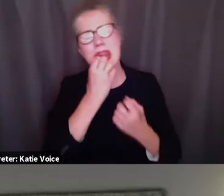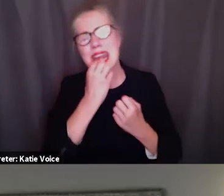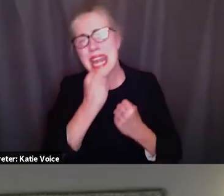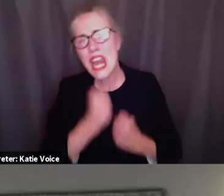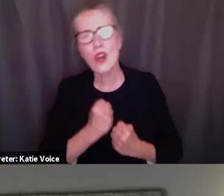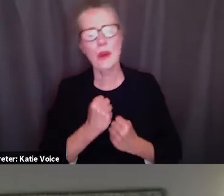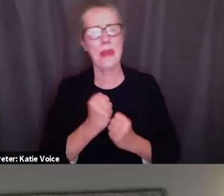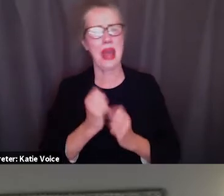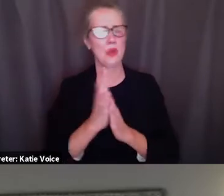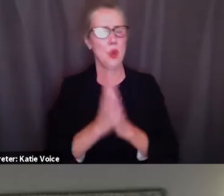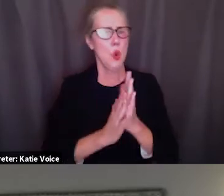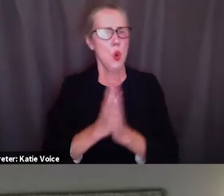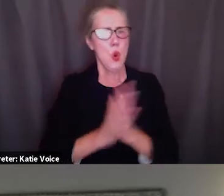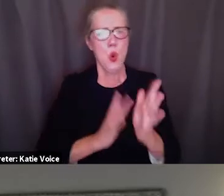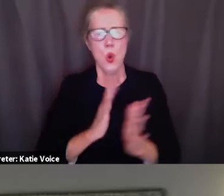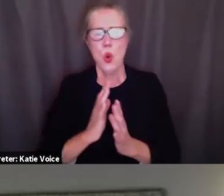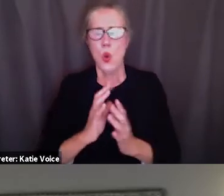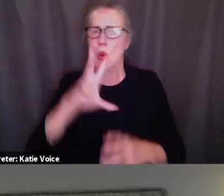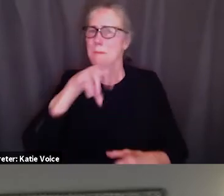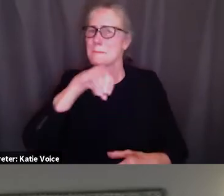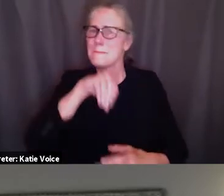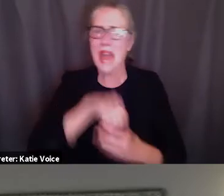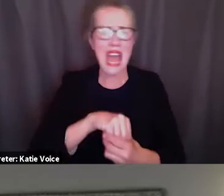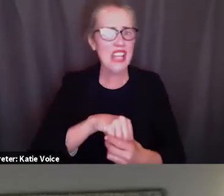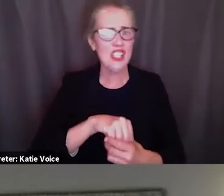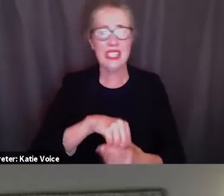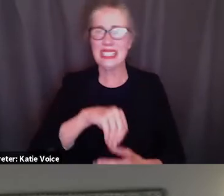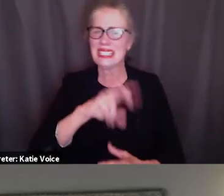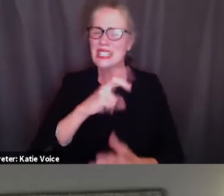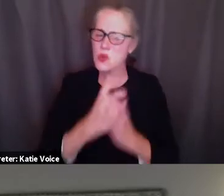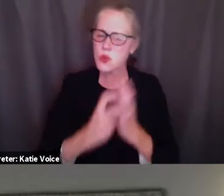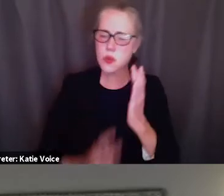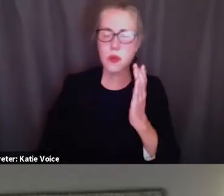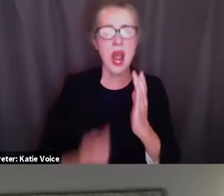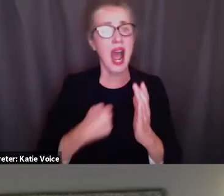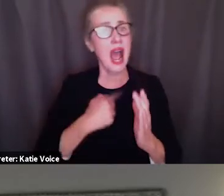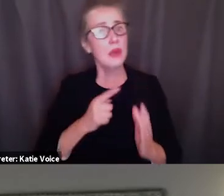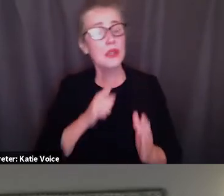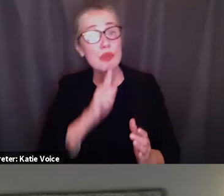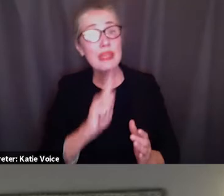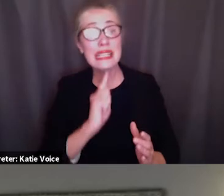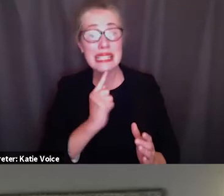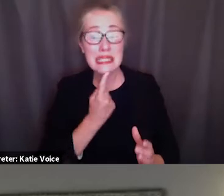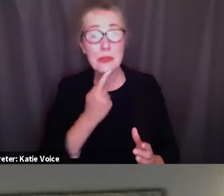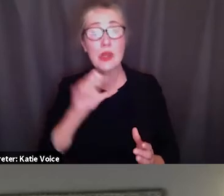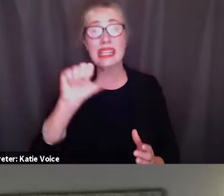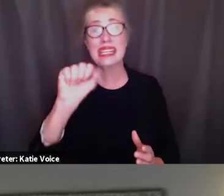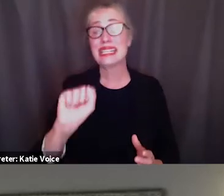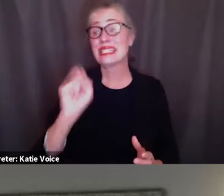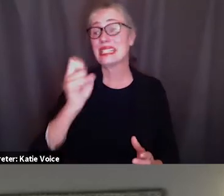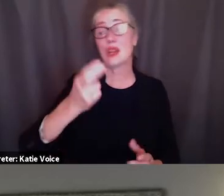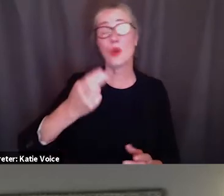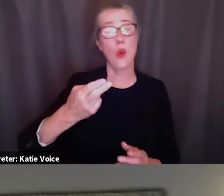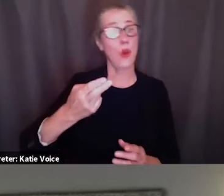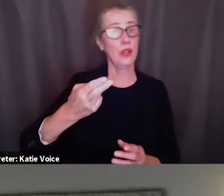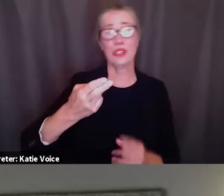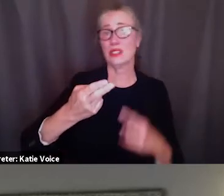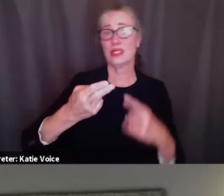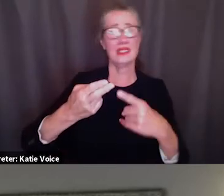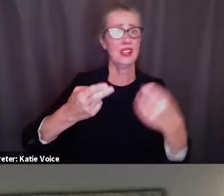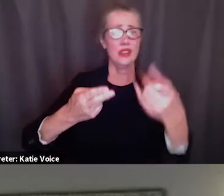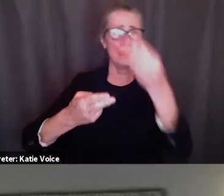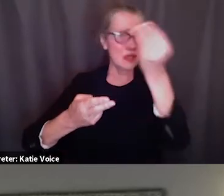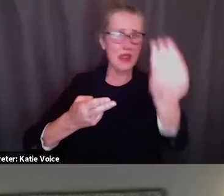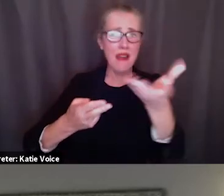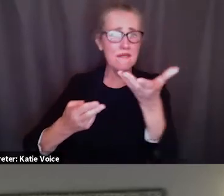And I was very, very disappointed that the stakeholders were not informed of this.